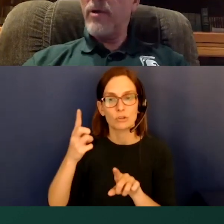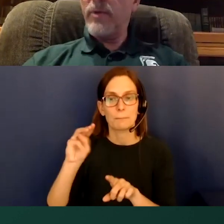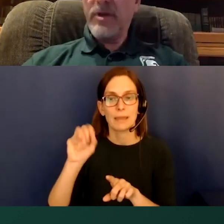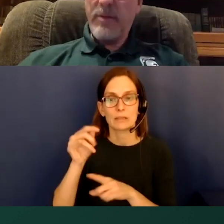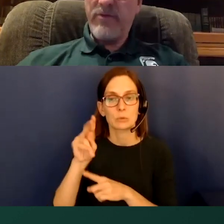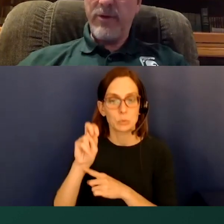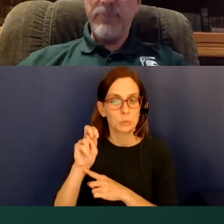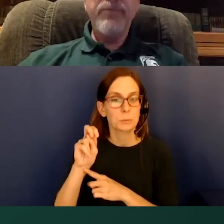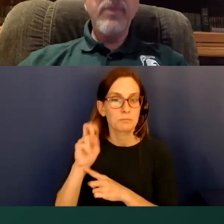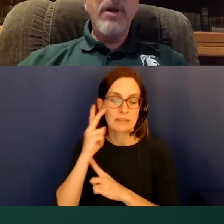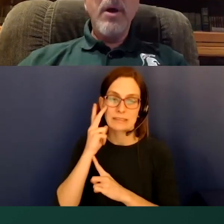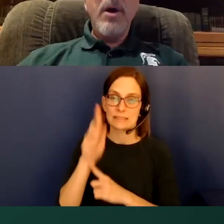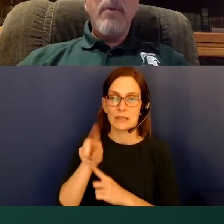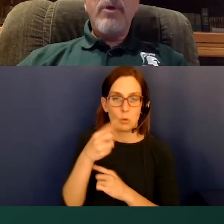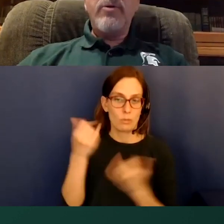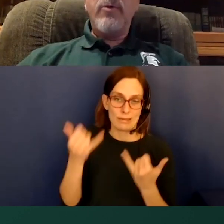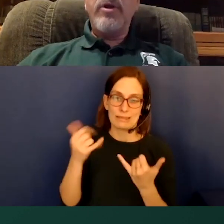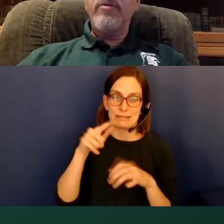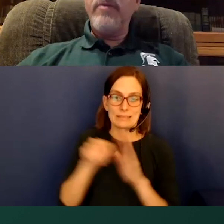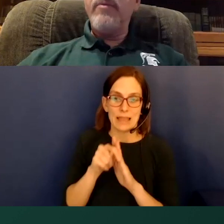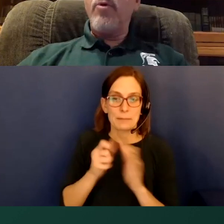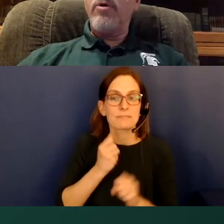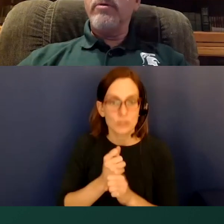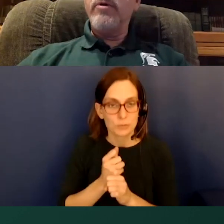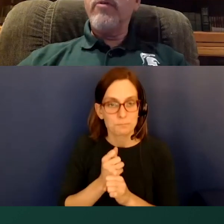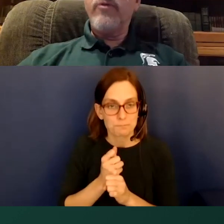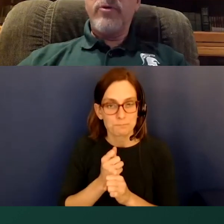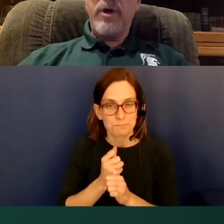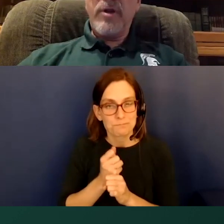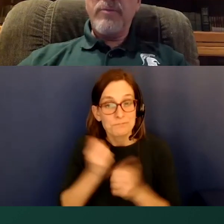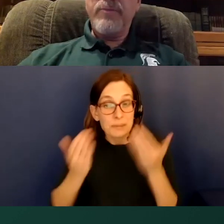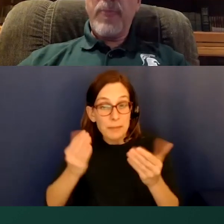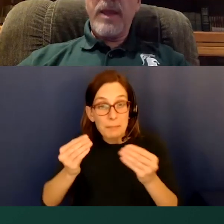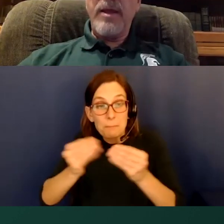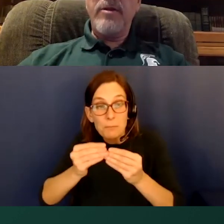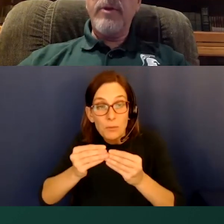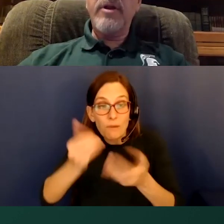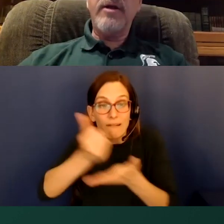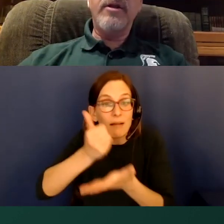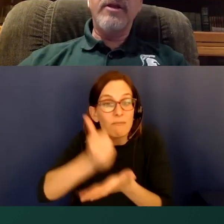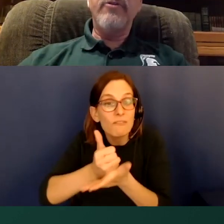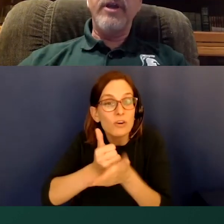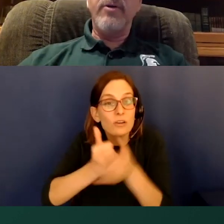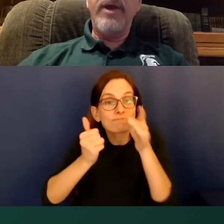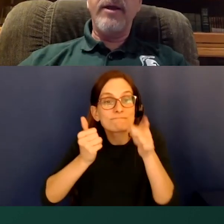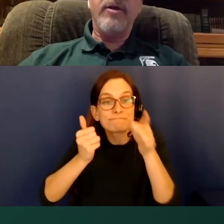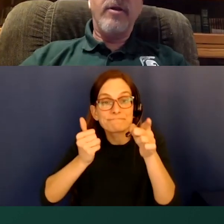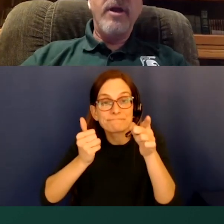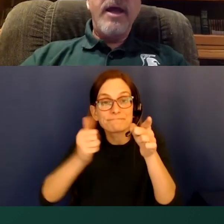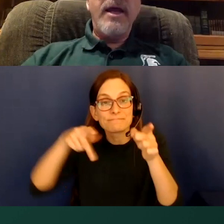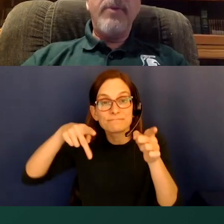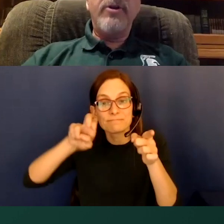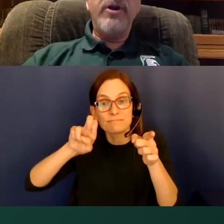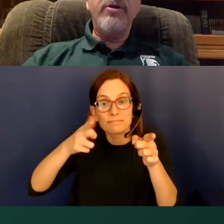it around this time of year. But what's maybe more useful to us is this constellation here,